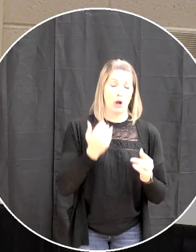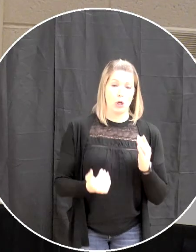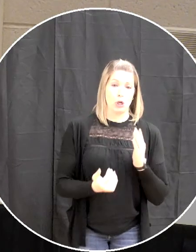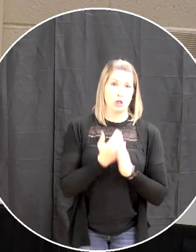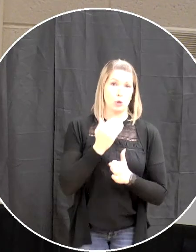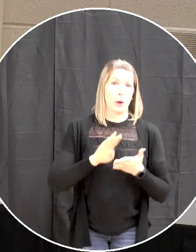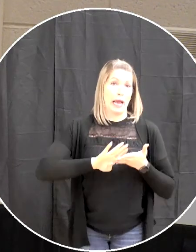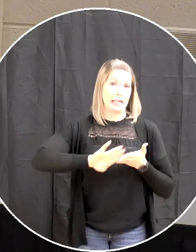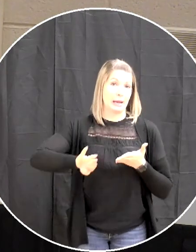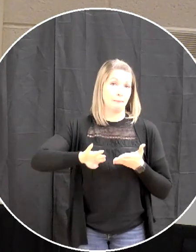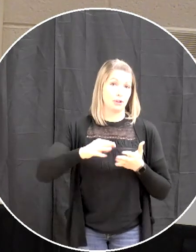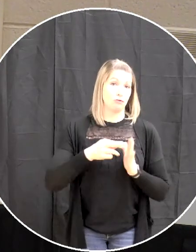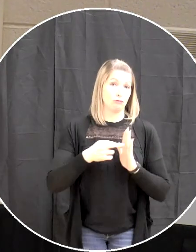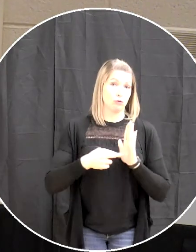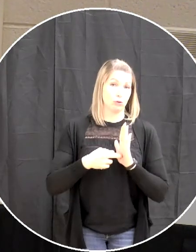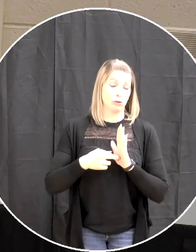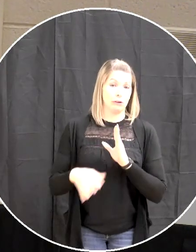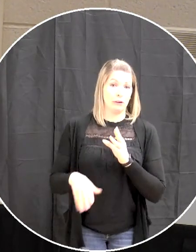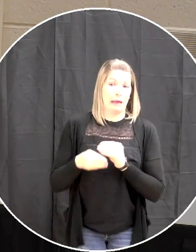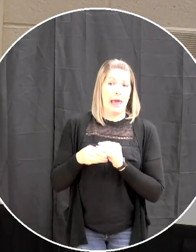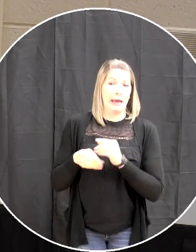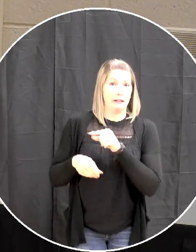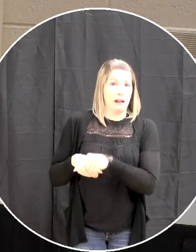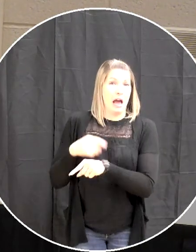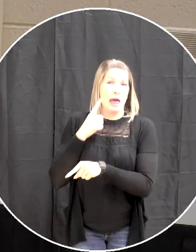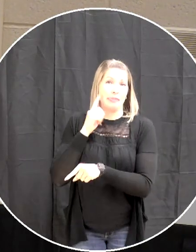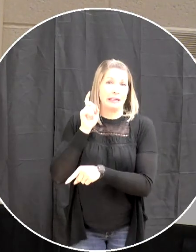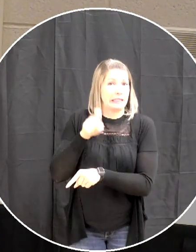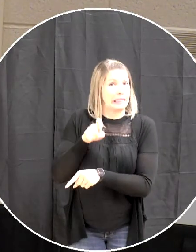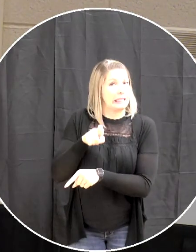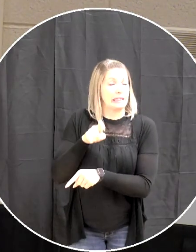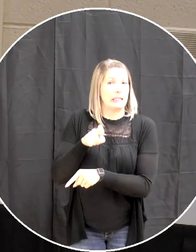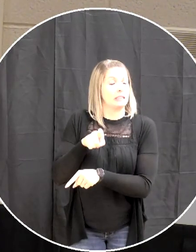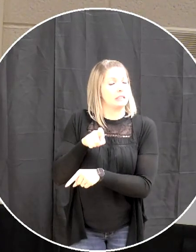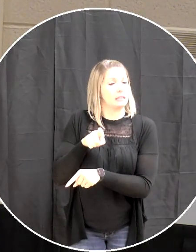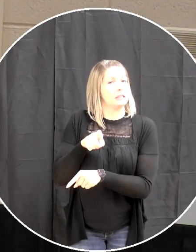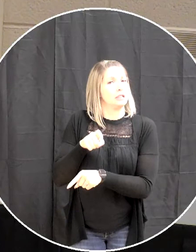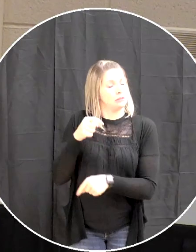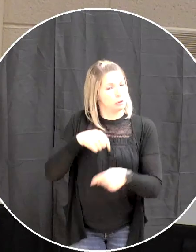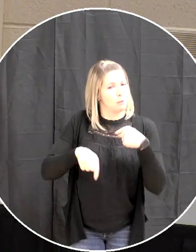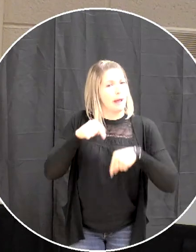in September. And I think we need to relook at that and ask the